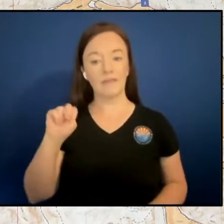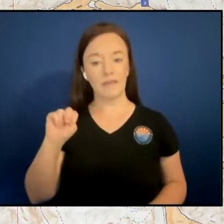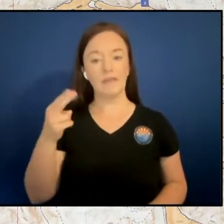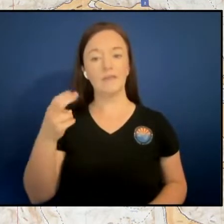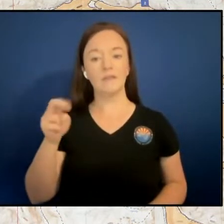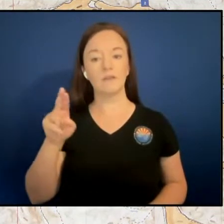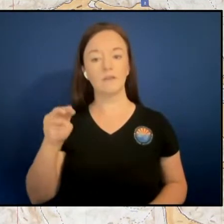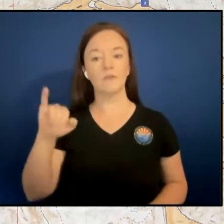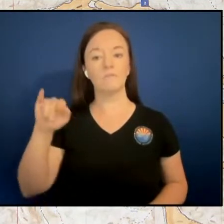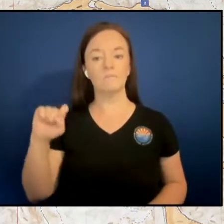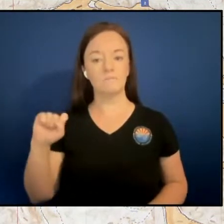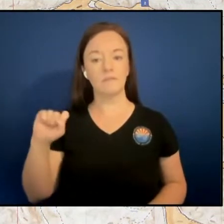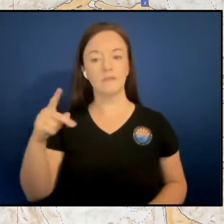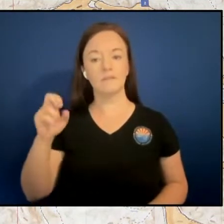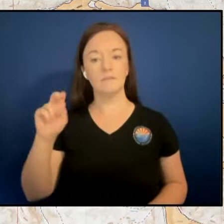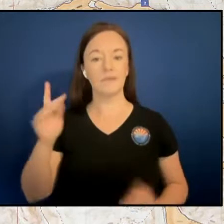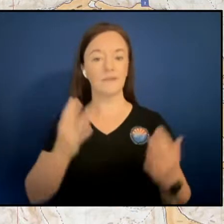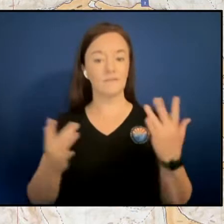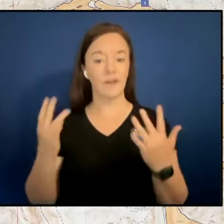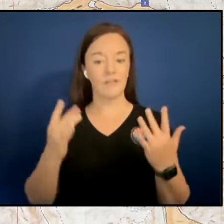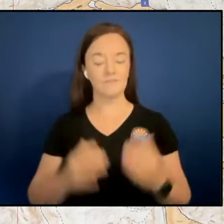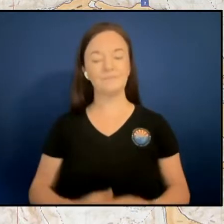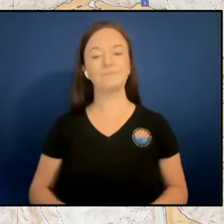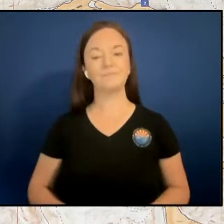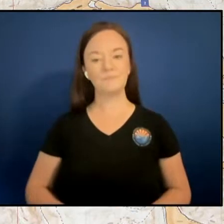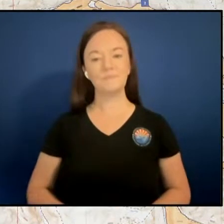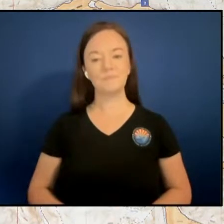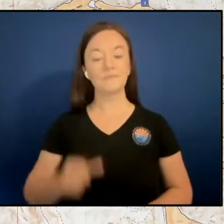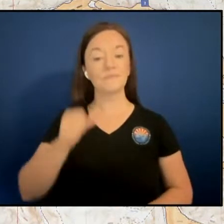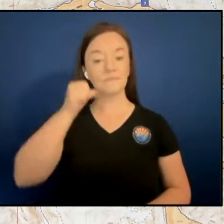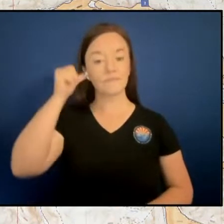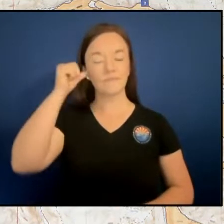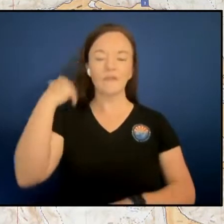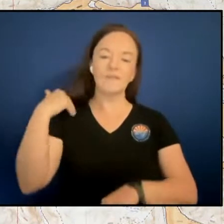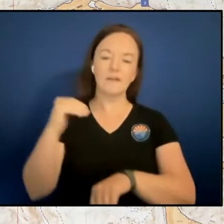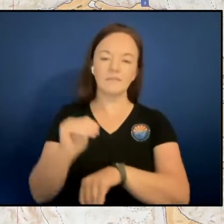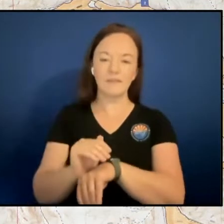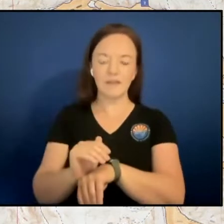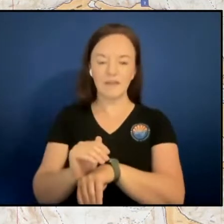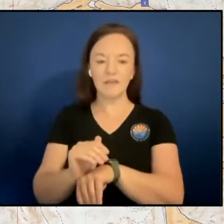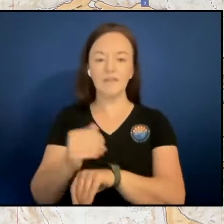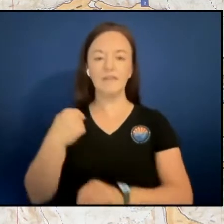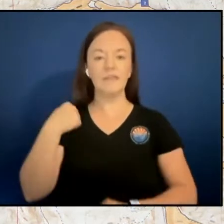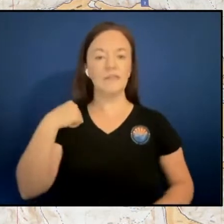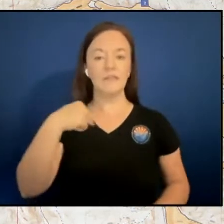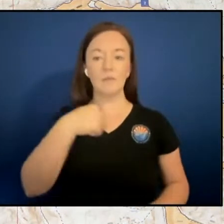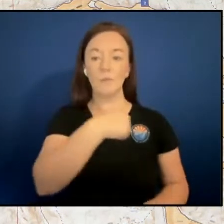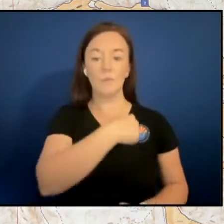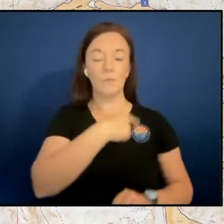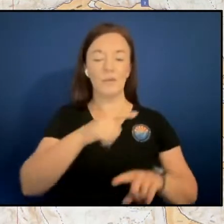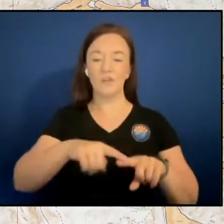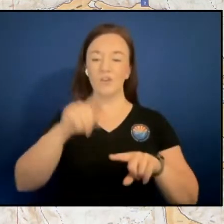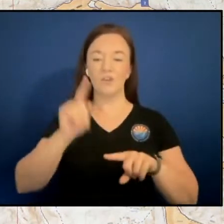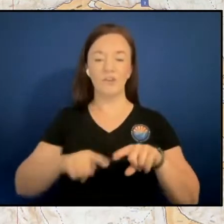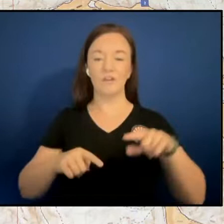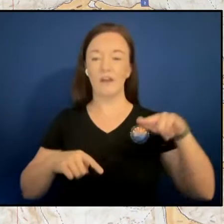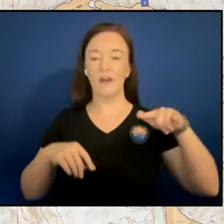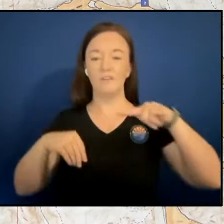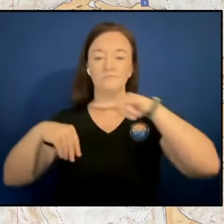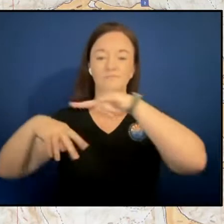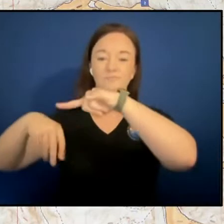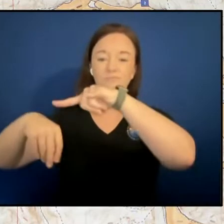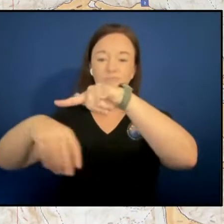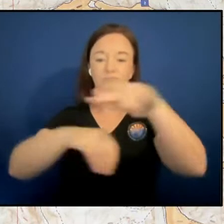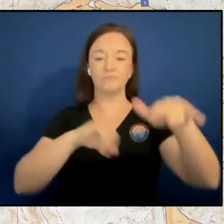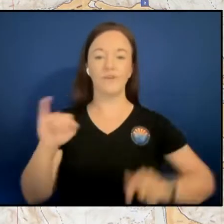fire. So last night, actually, we did not get an infrared flight. The